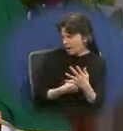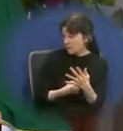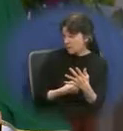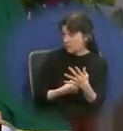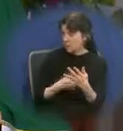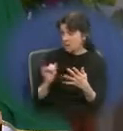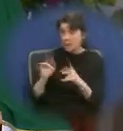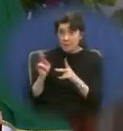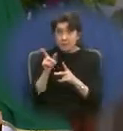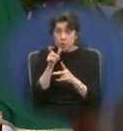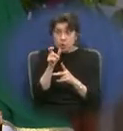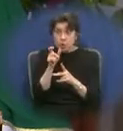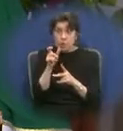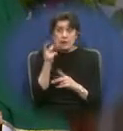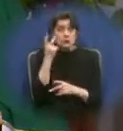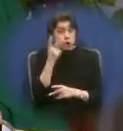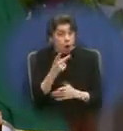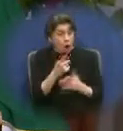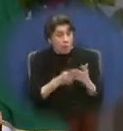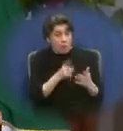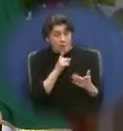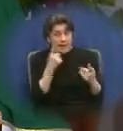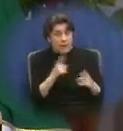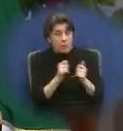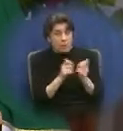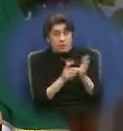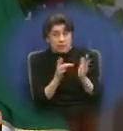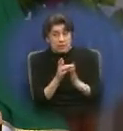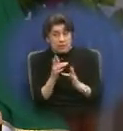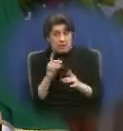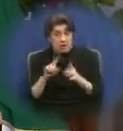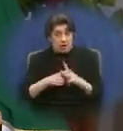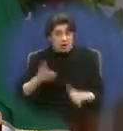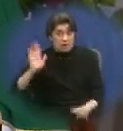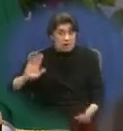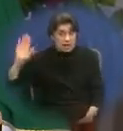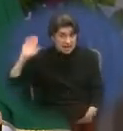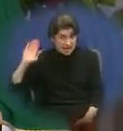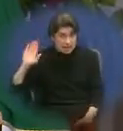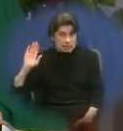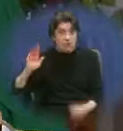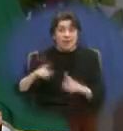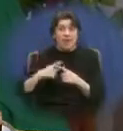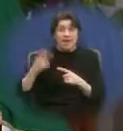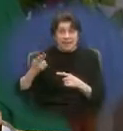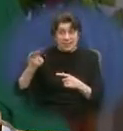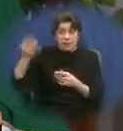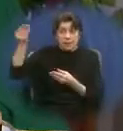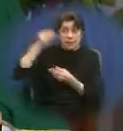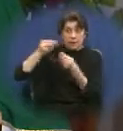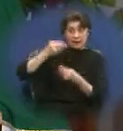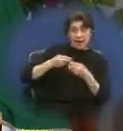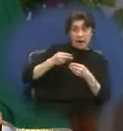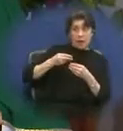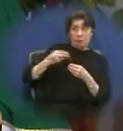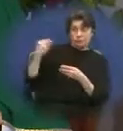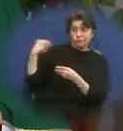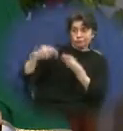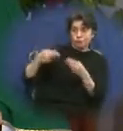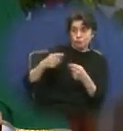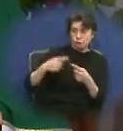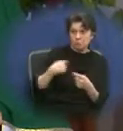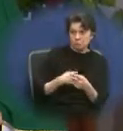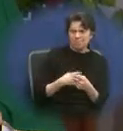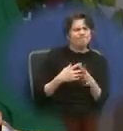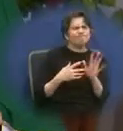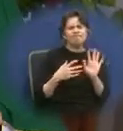were eyewitnesses from the beginning and ministers of the word have handed them down to us, I too have decided, after